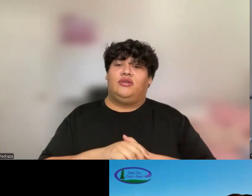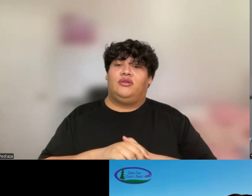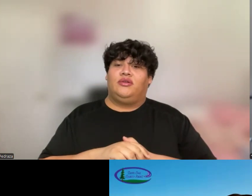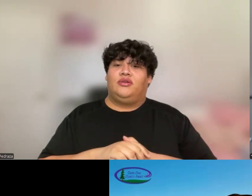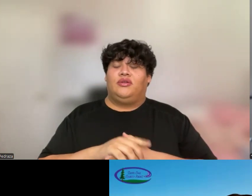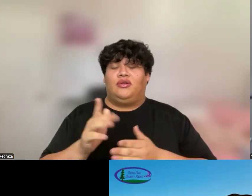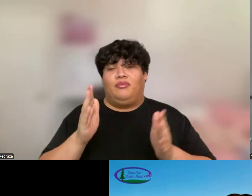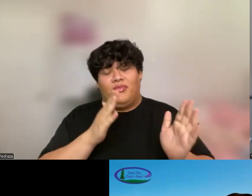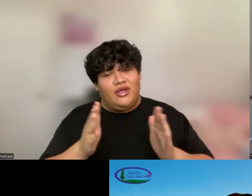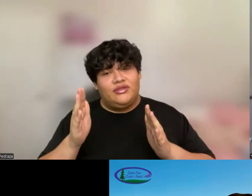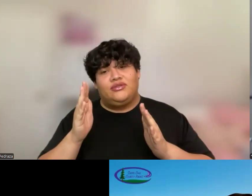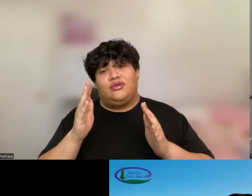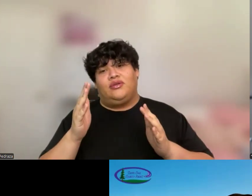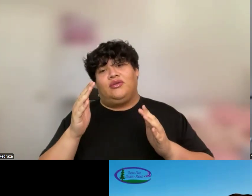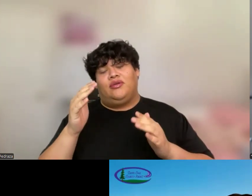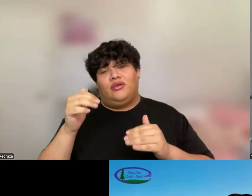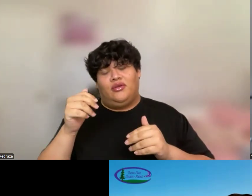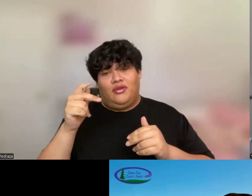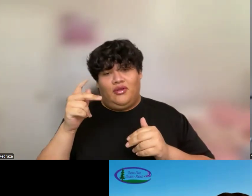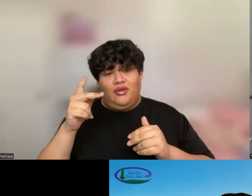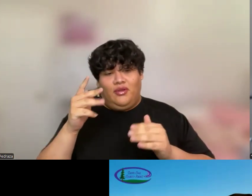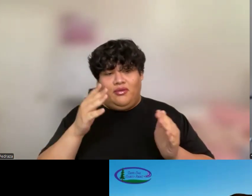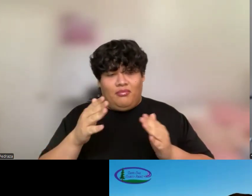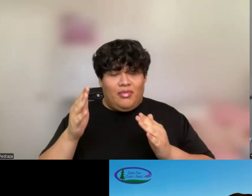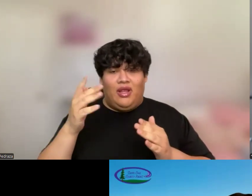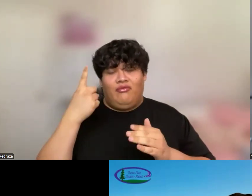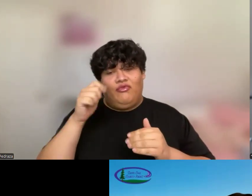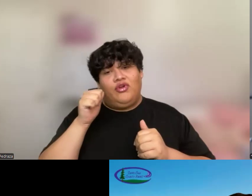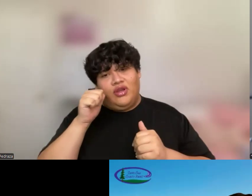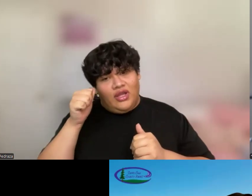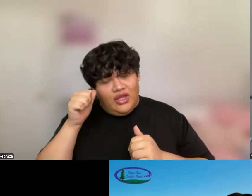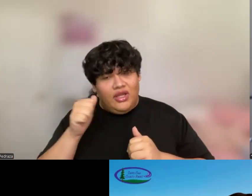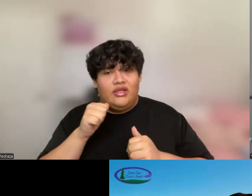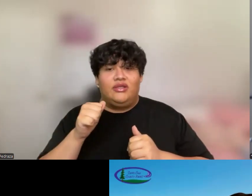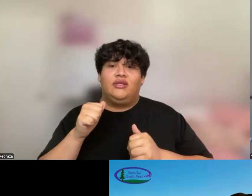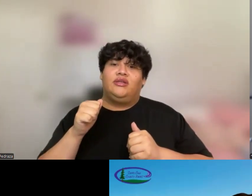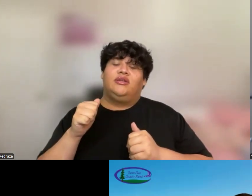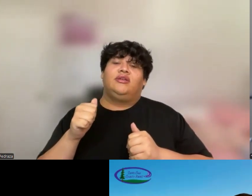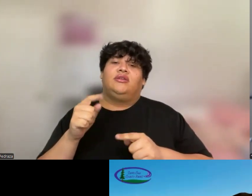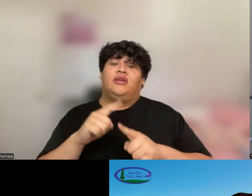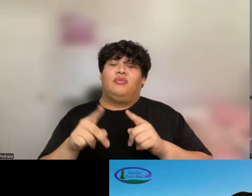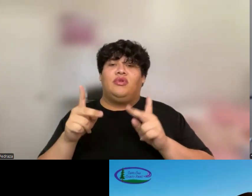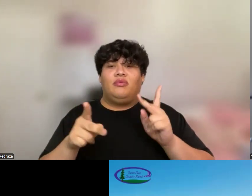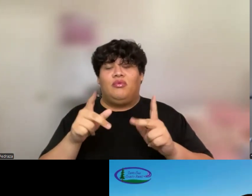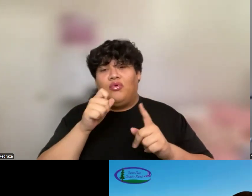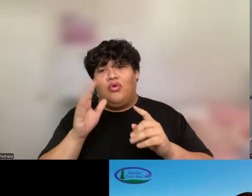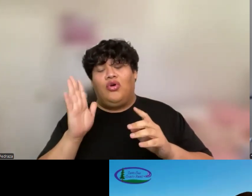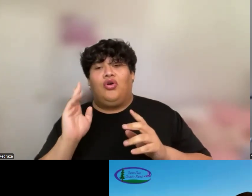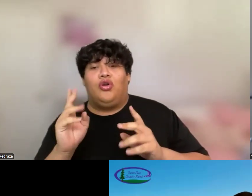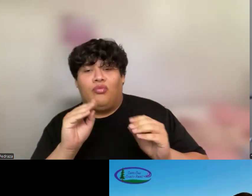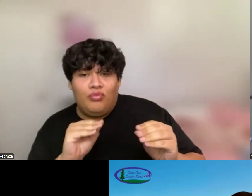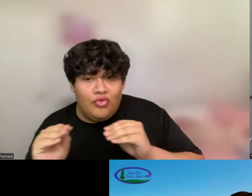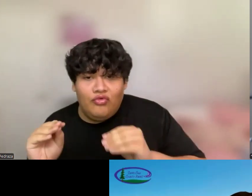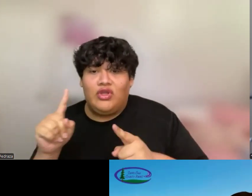master plan for aging, not just focusing on aging, but also people that are moving